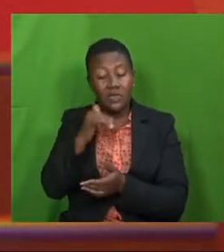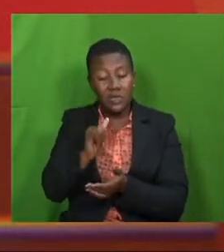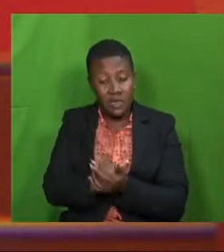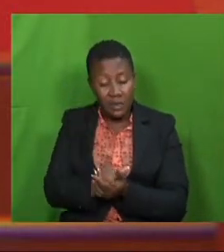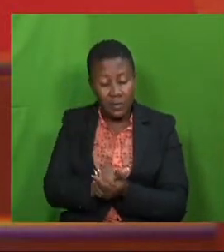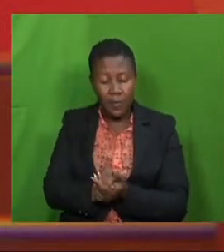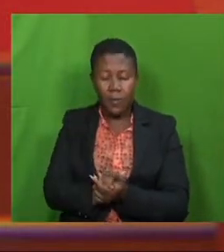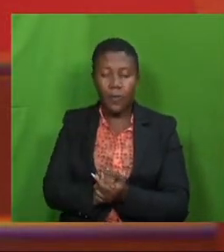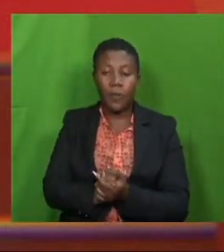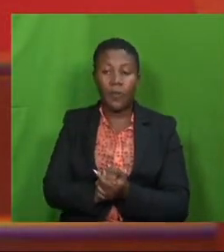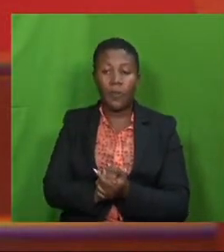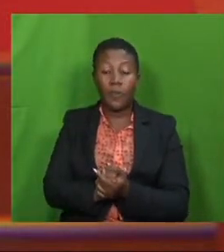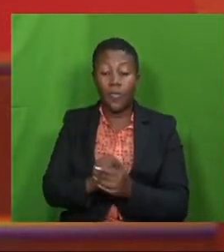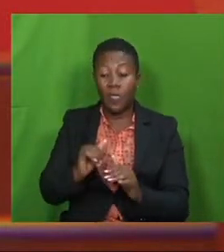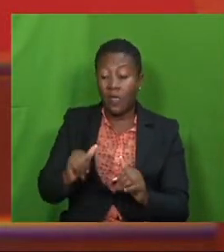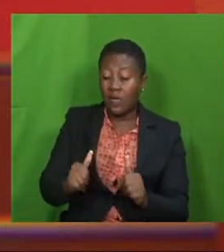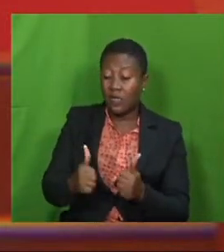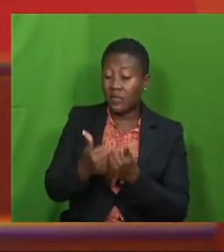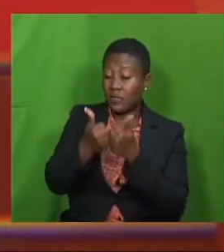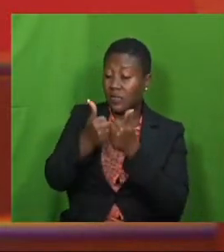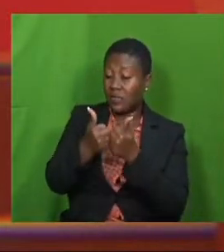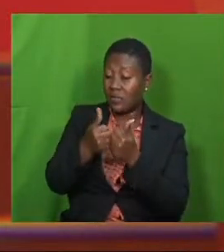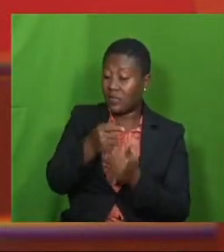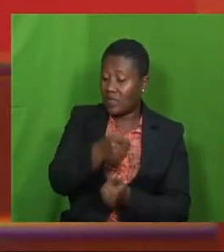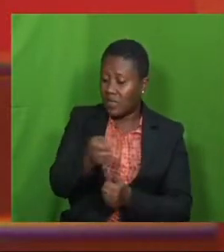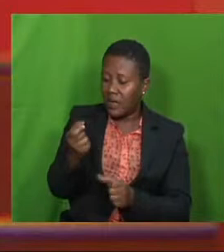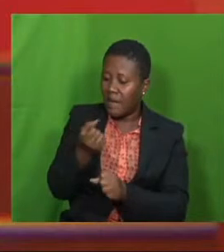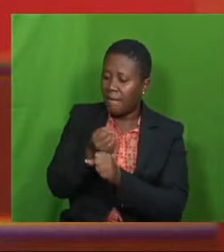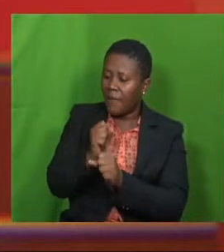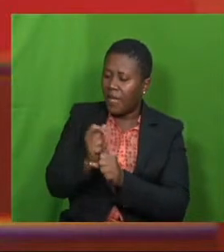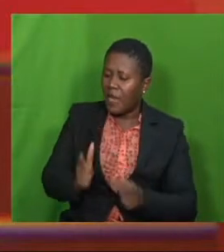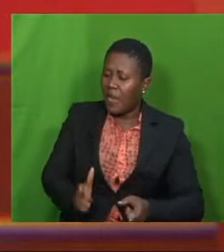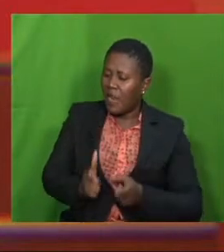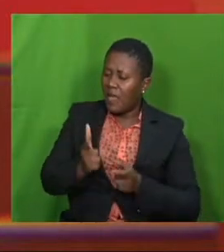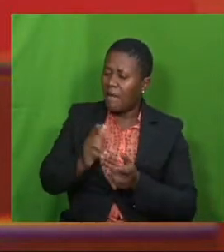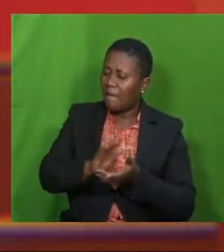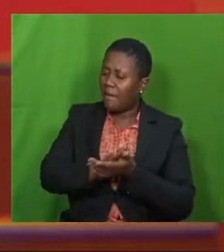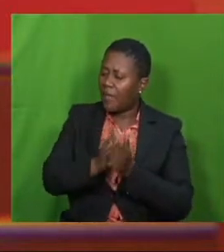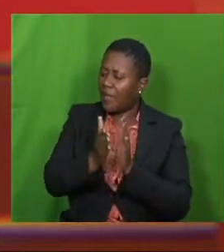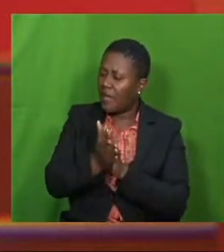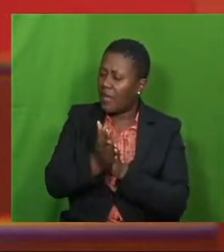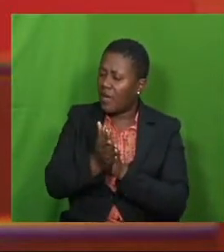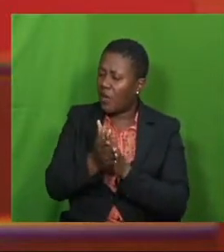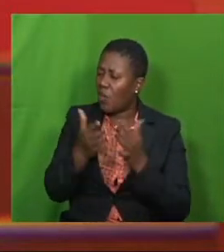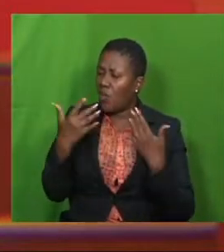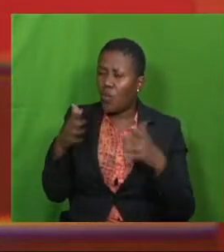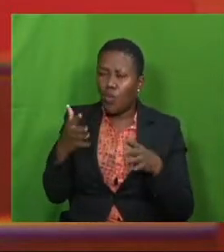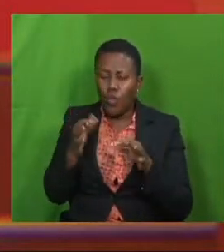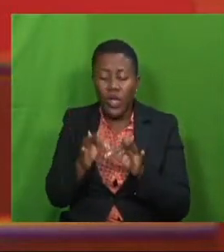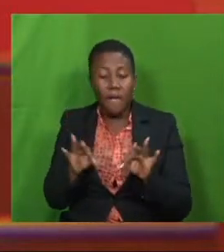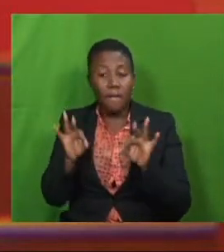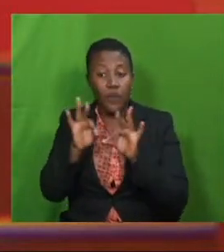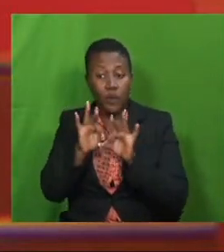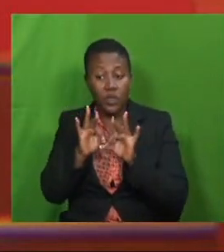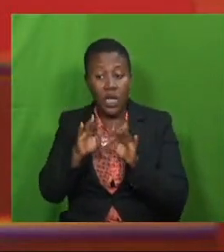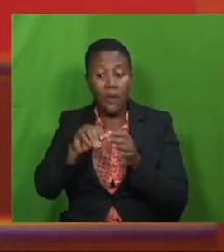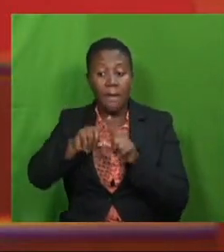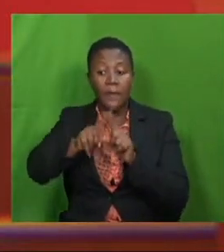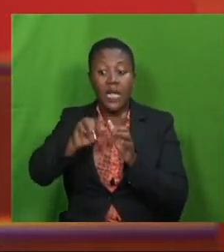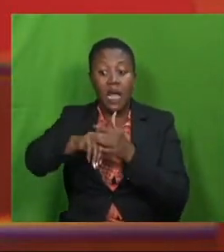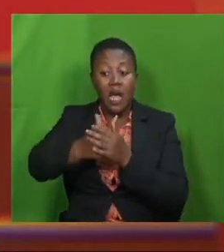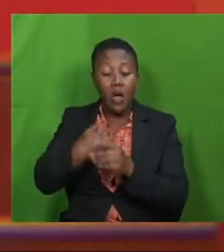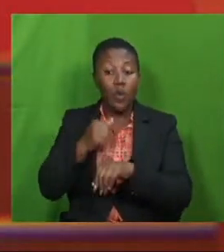quote, "Challenges are what makes life interesting, and overcoming them is what makes life